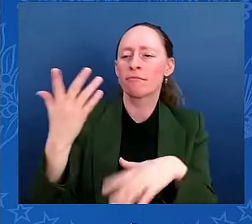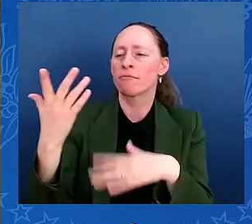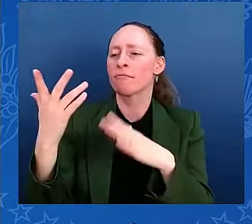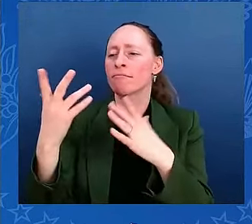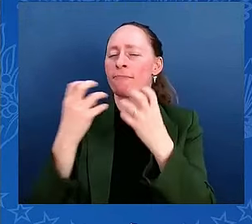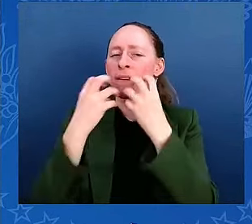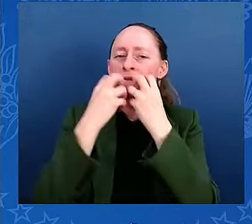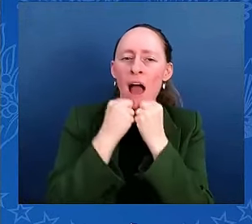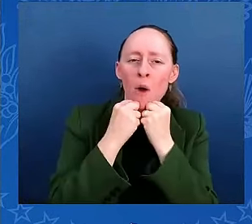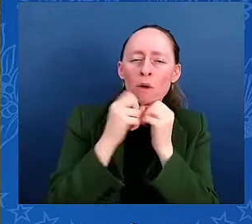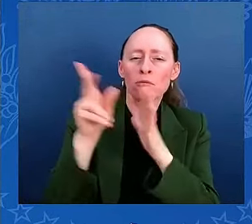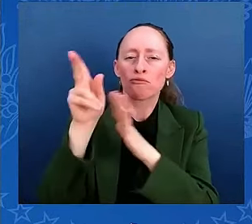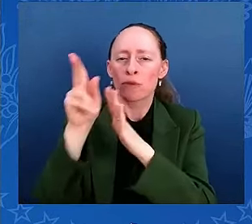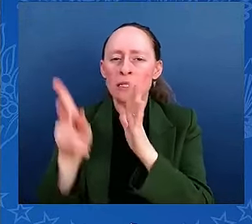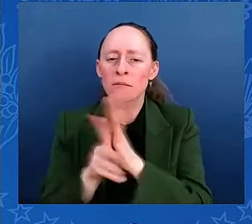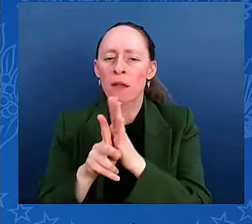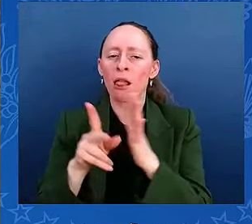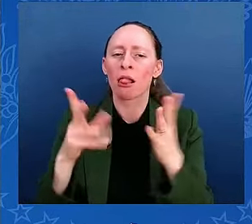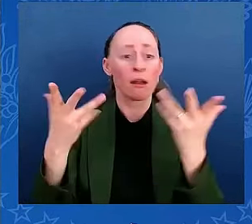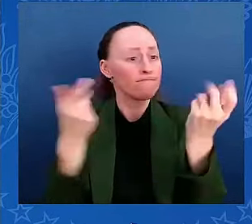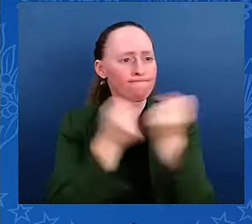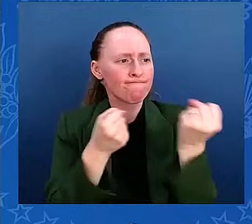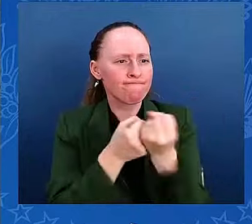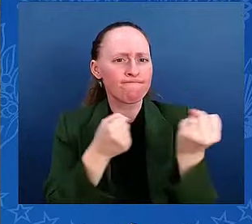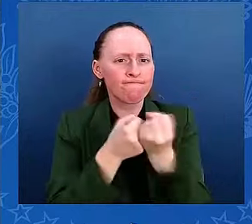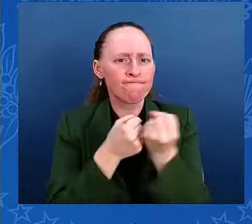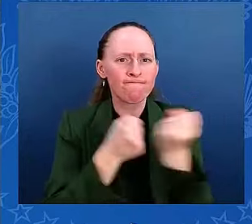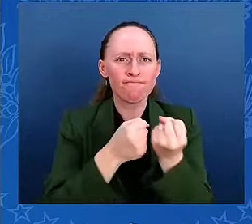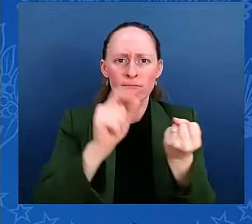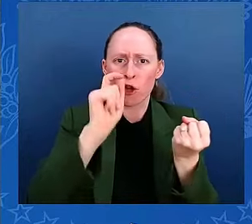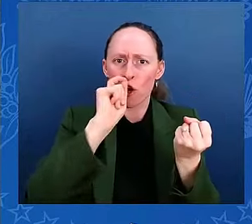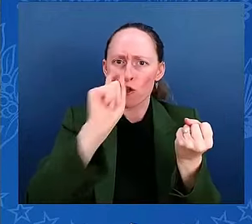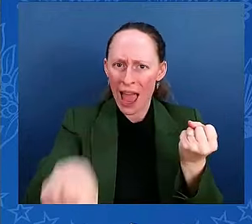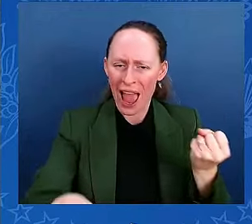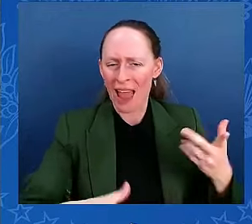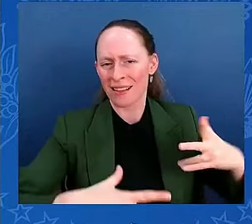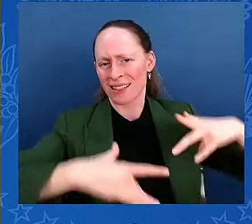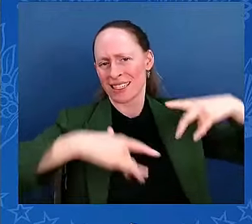Ukraine as they defend themselves against Russia's illegal occupation.